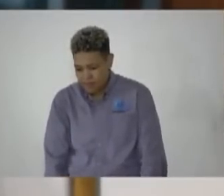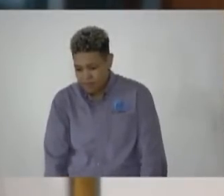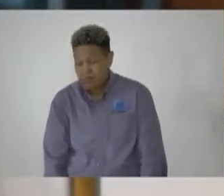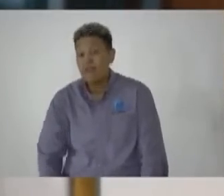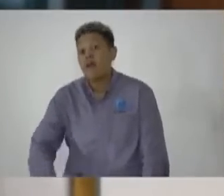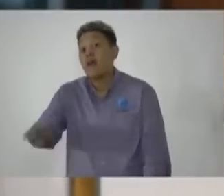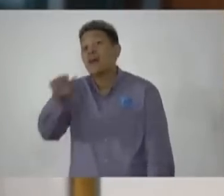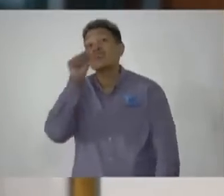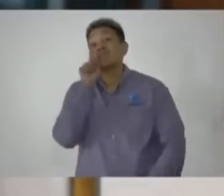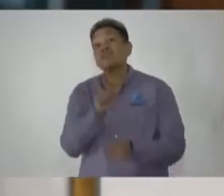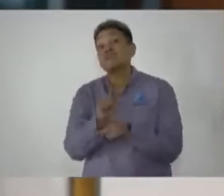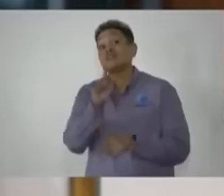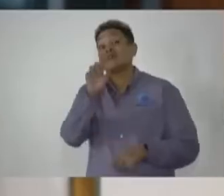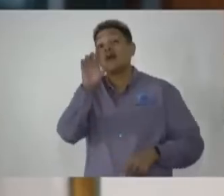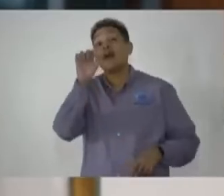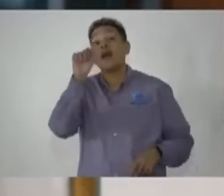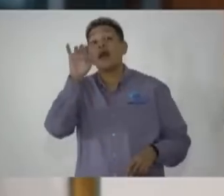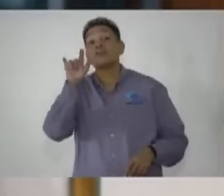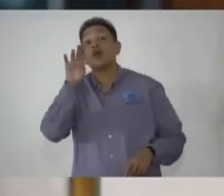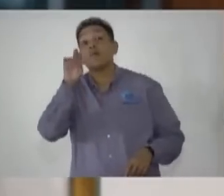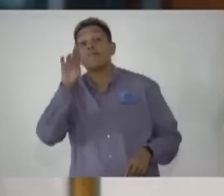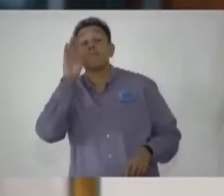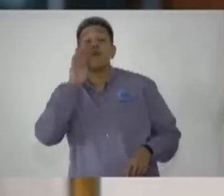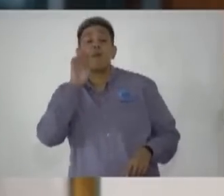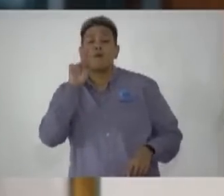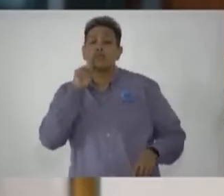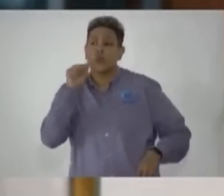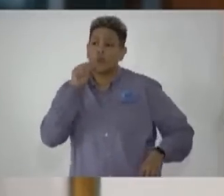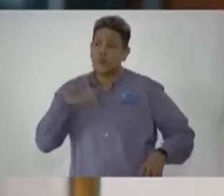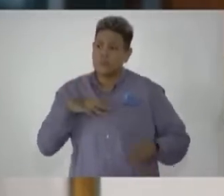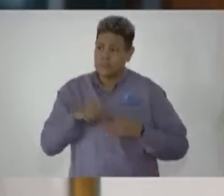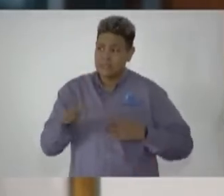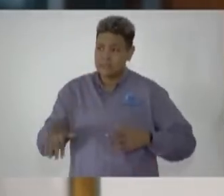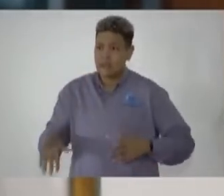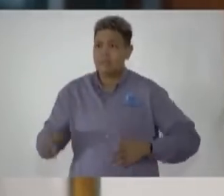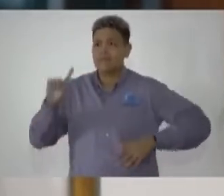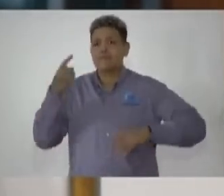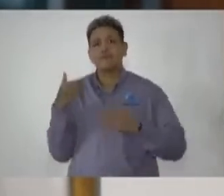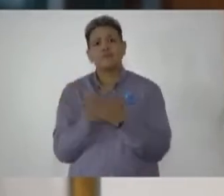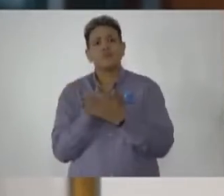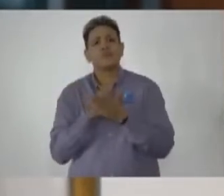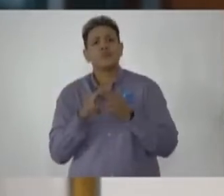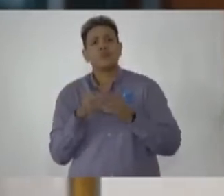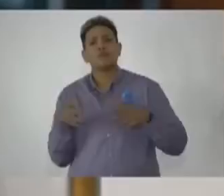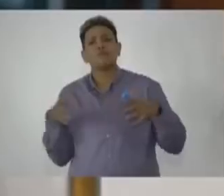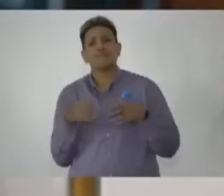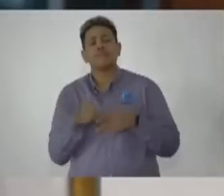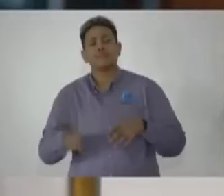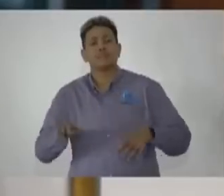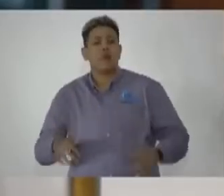the unprecedented numbers that we enjoy. And I